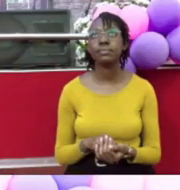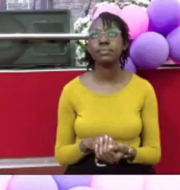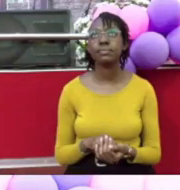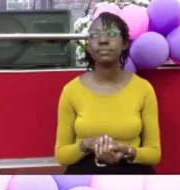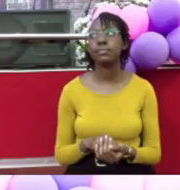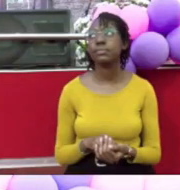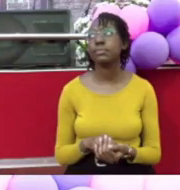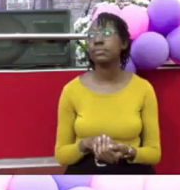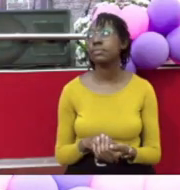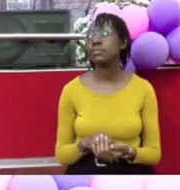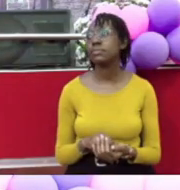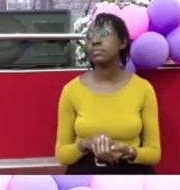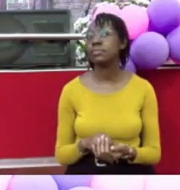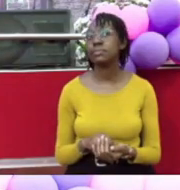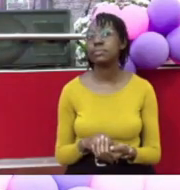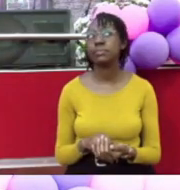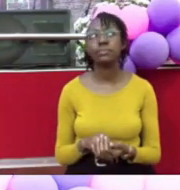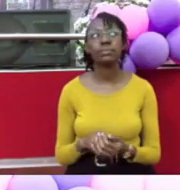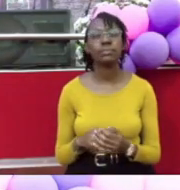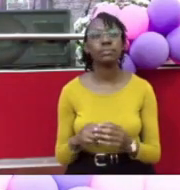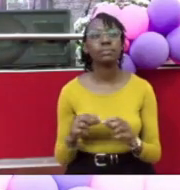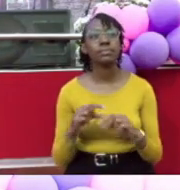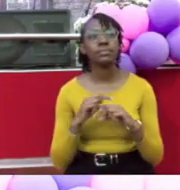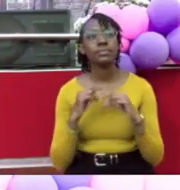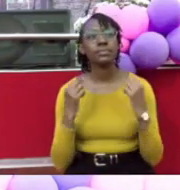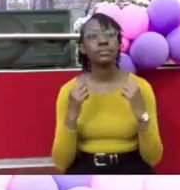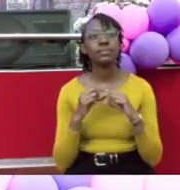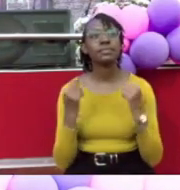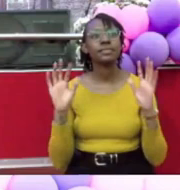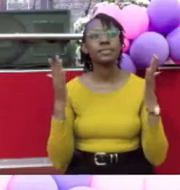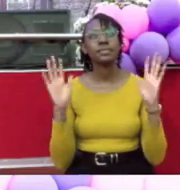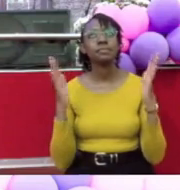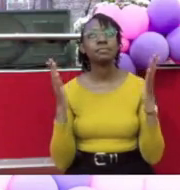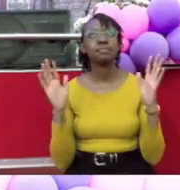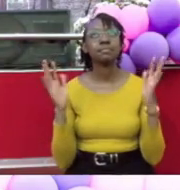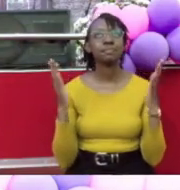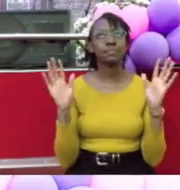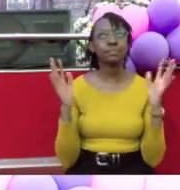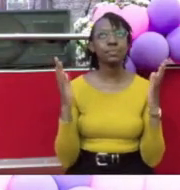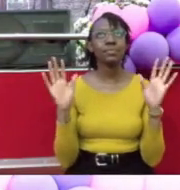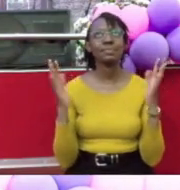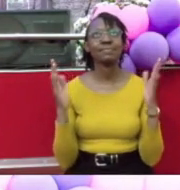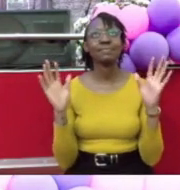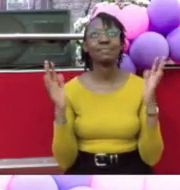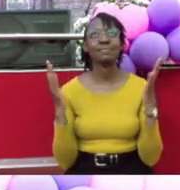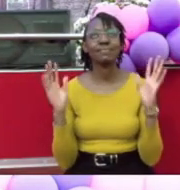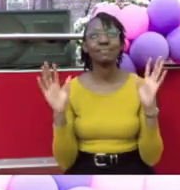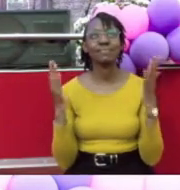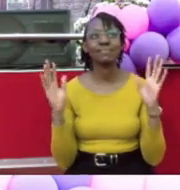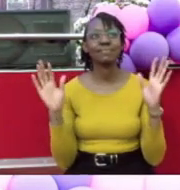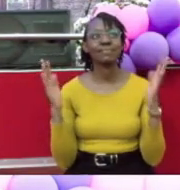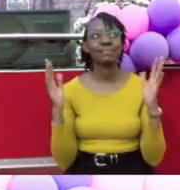Pastor, there's somebody there. Pana mtu pale. Let's clap for him. Tukaweze kuwapigia makofi. Come over. Just go